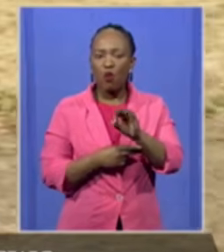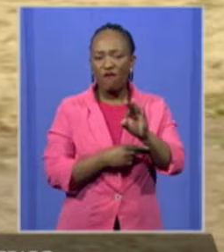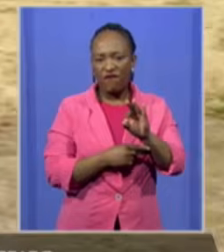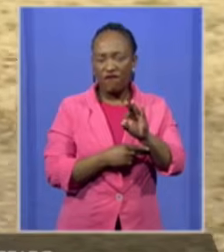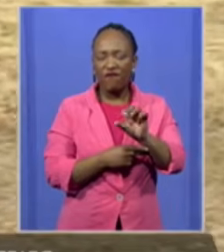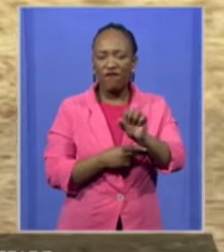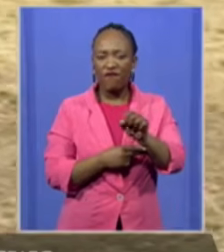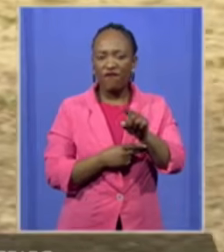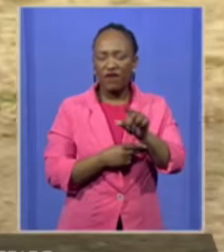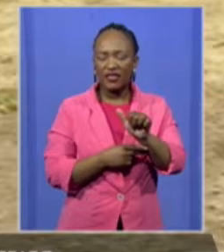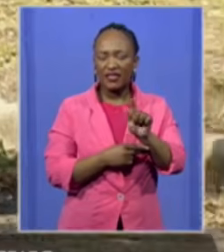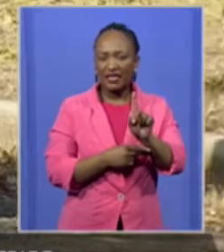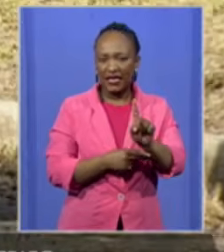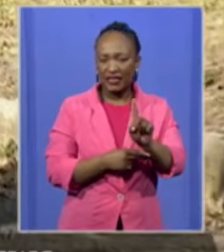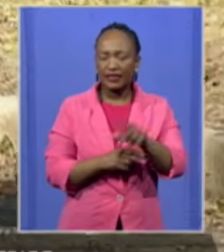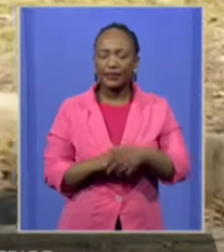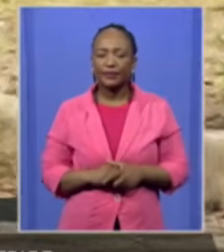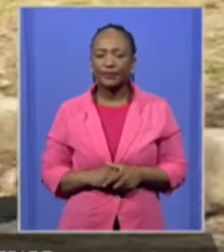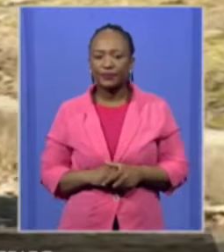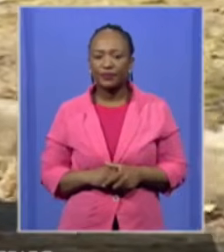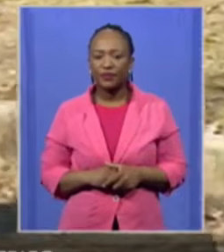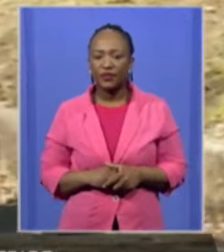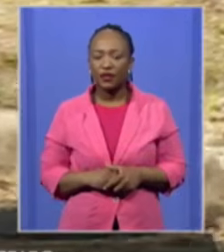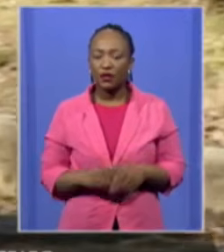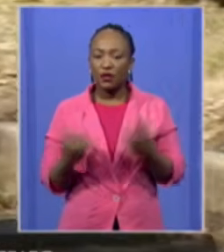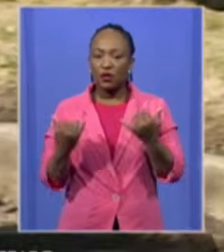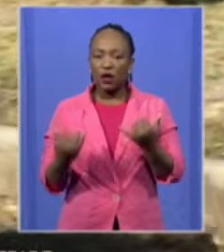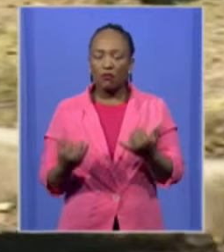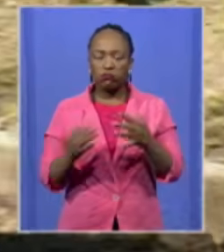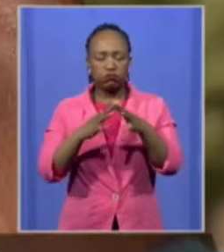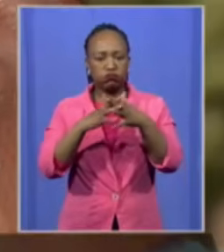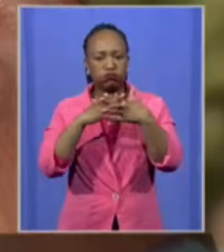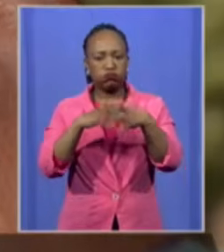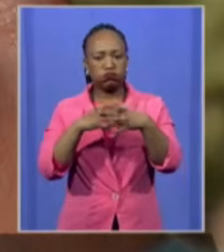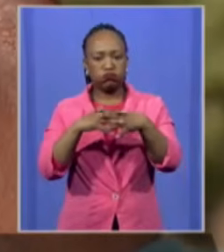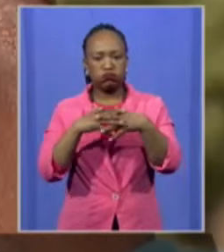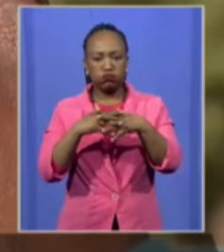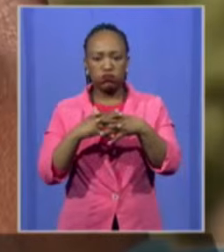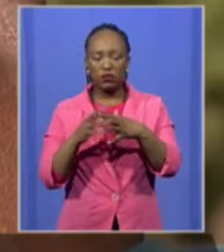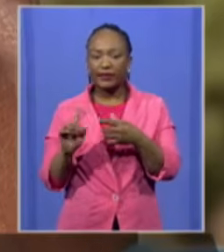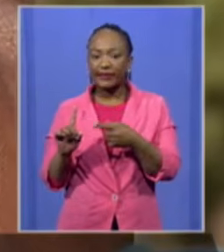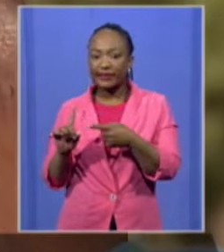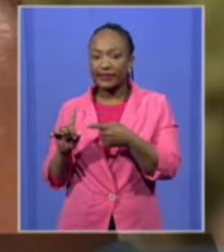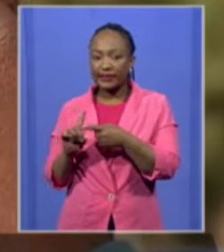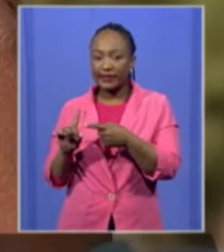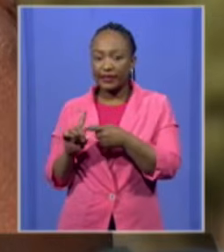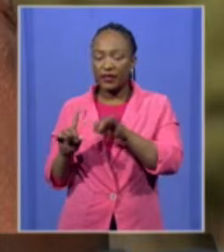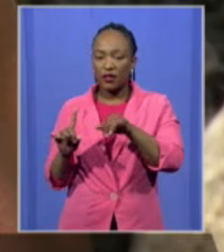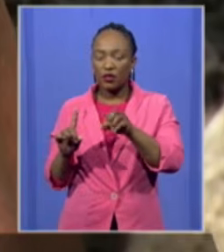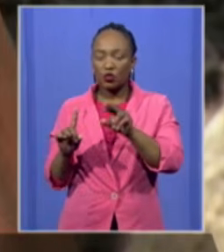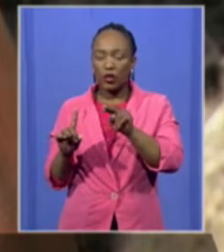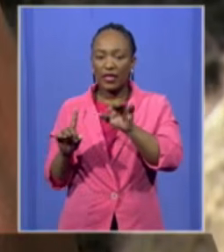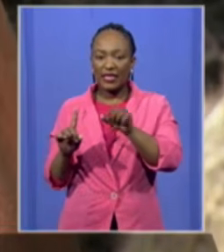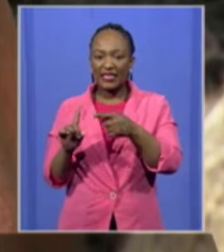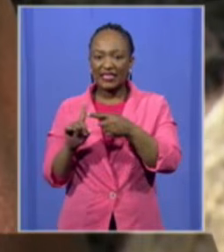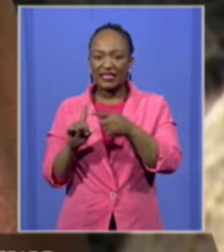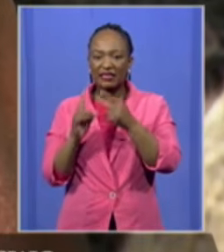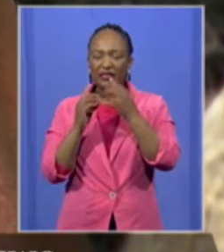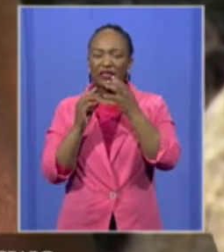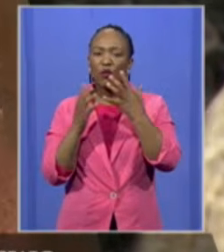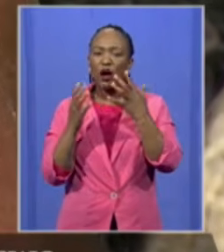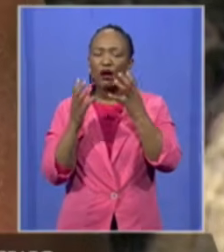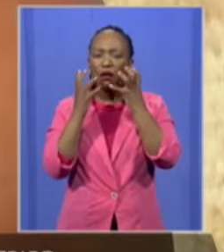Letsatsi la tshebetso le ile la fetoha la eba morusu la siya Johannes Nkomo a ruruile meno a kgwehla